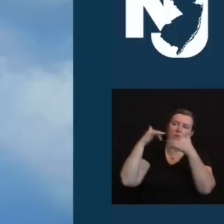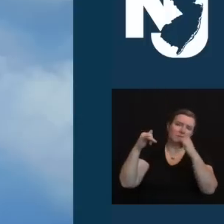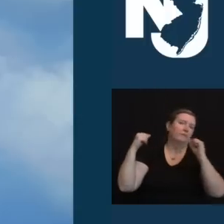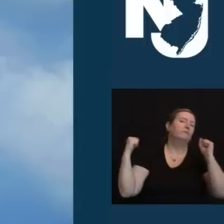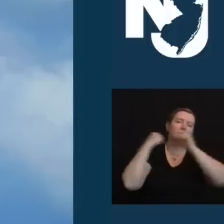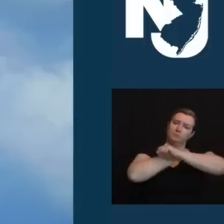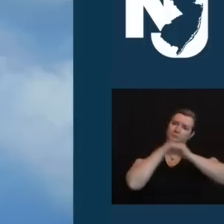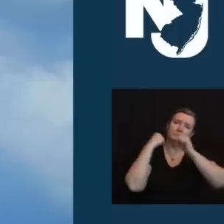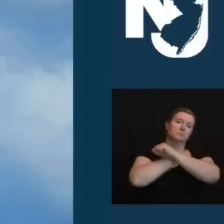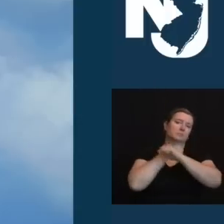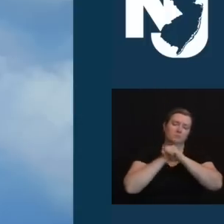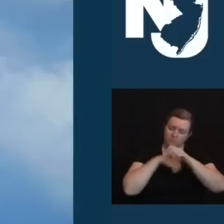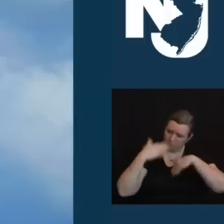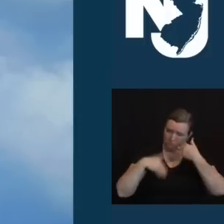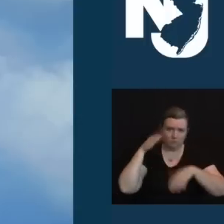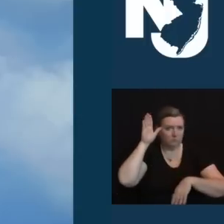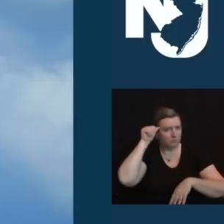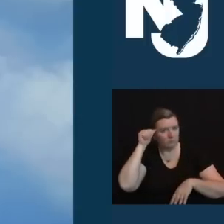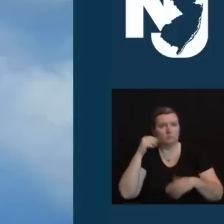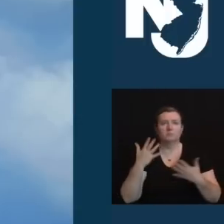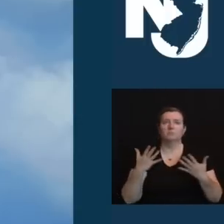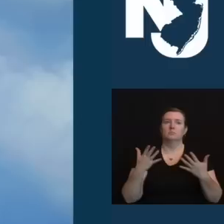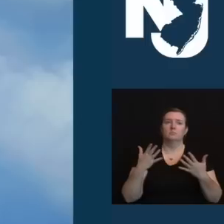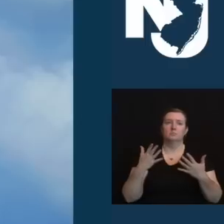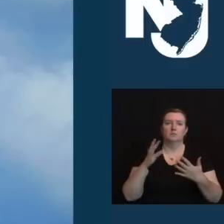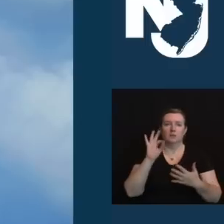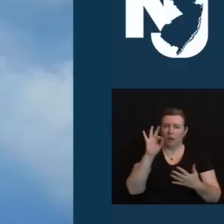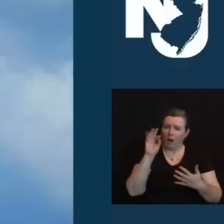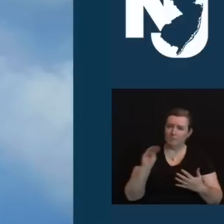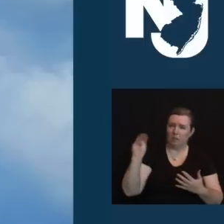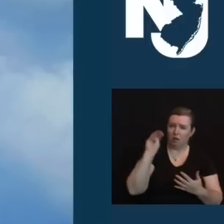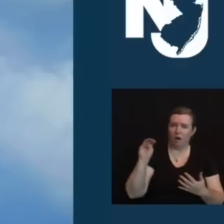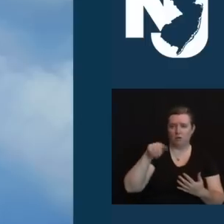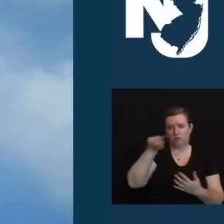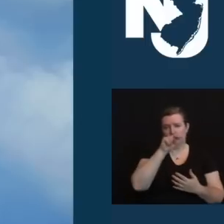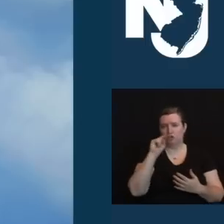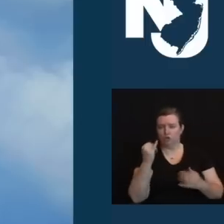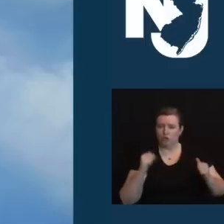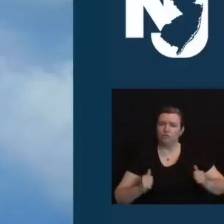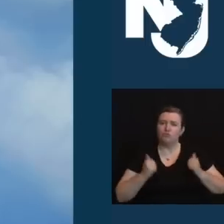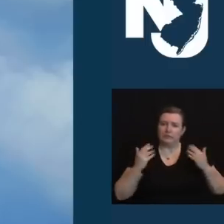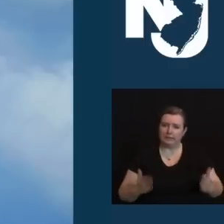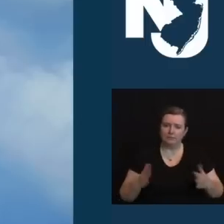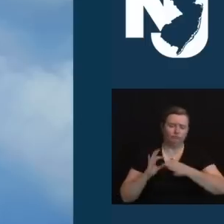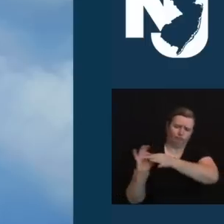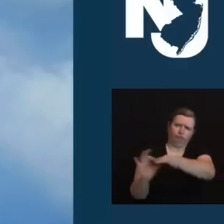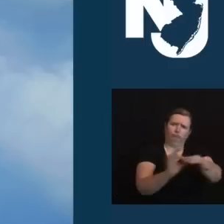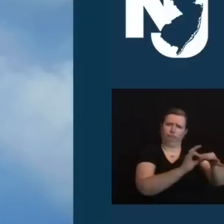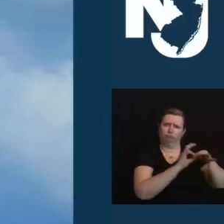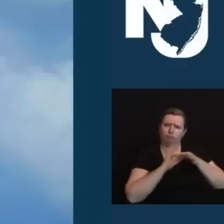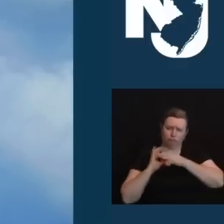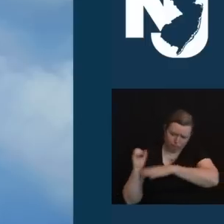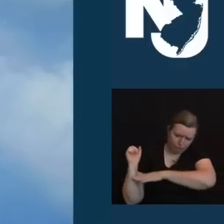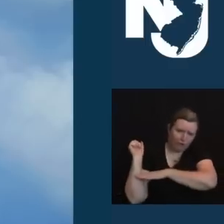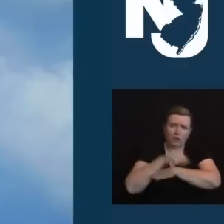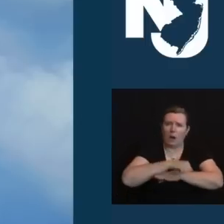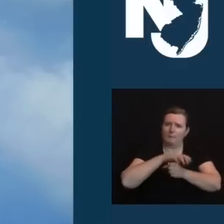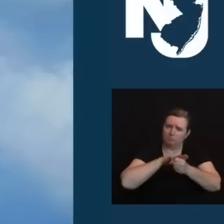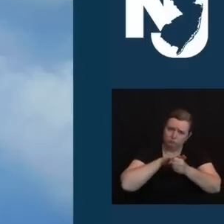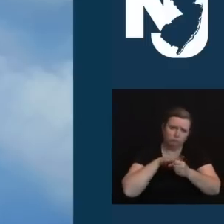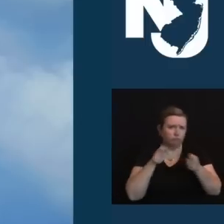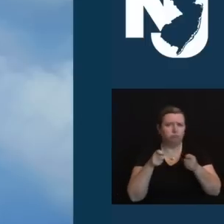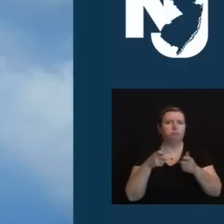virus together, all 9 million of us, and you've been extraordinary. We will keep fighting until every indicator we